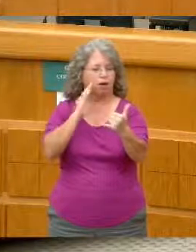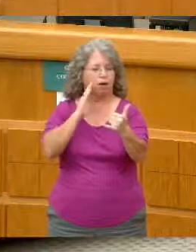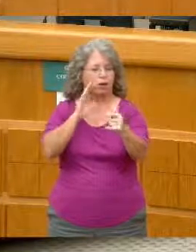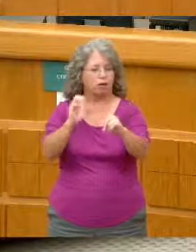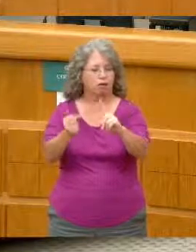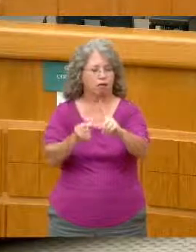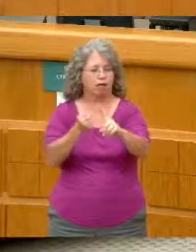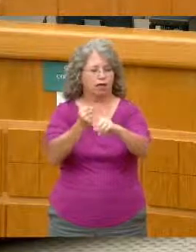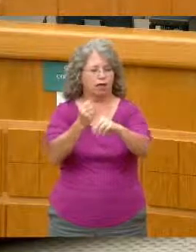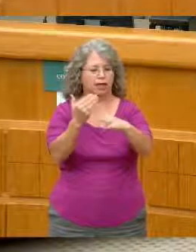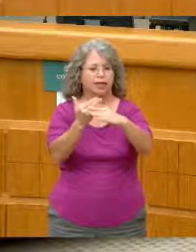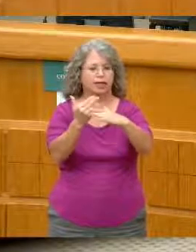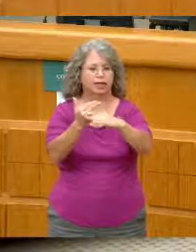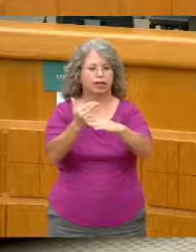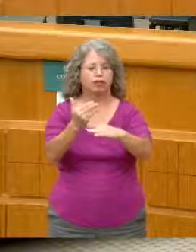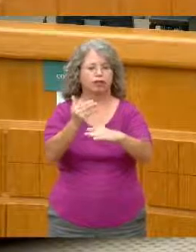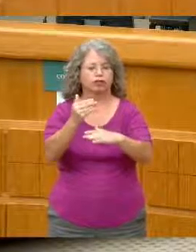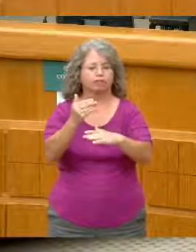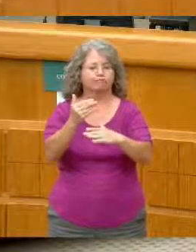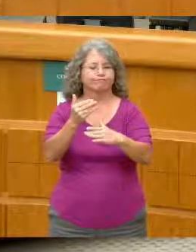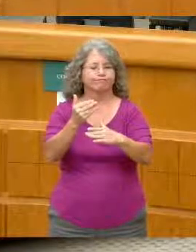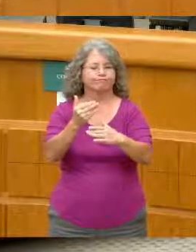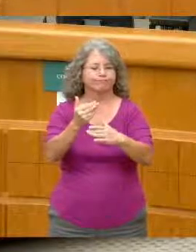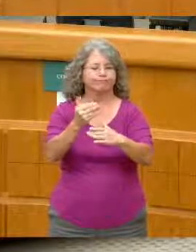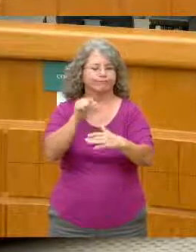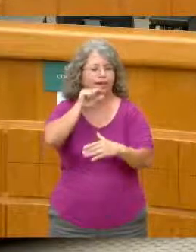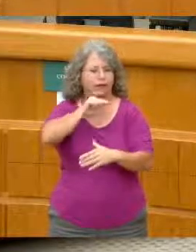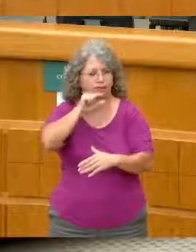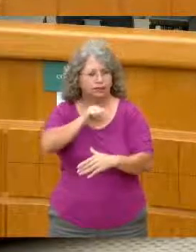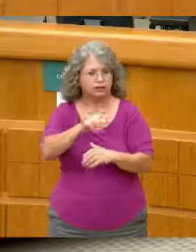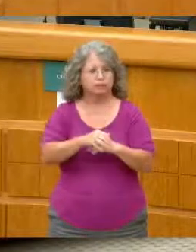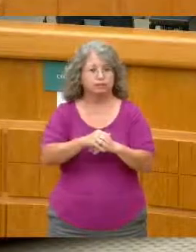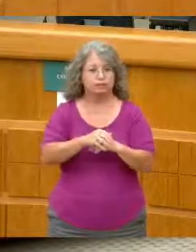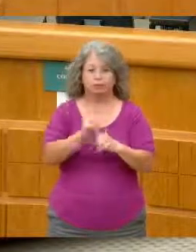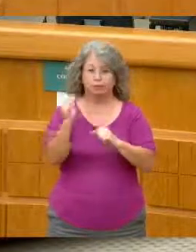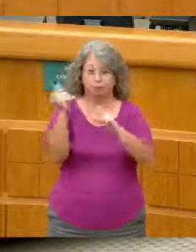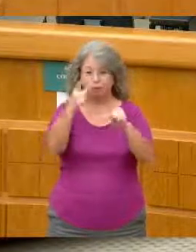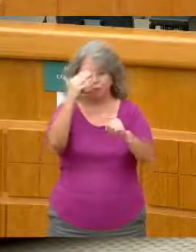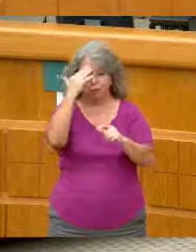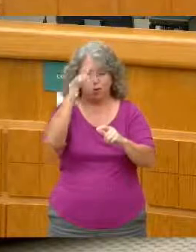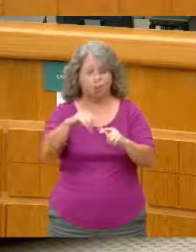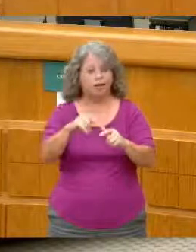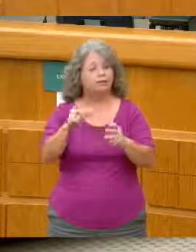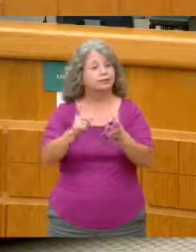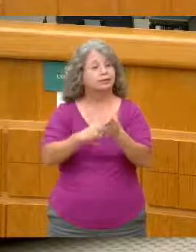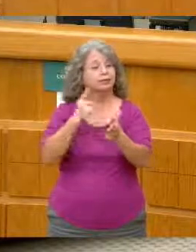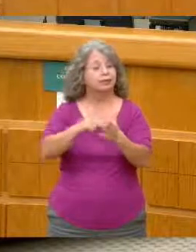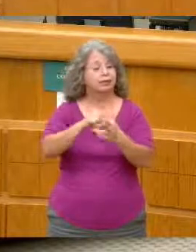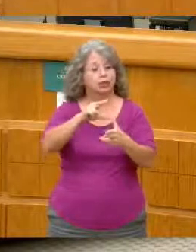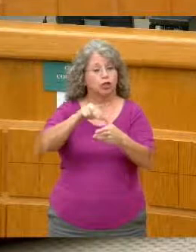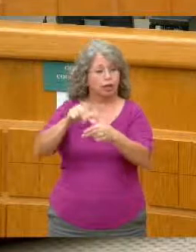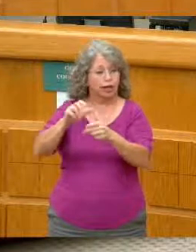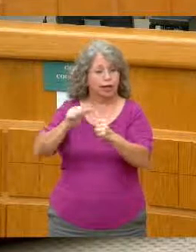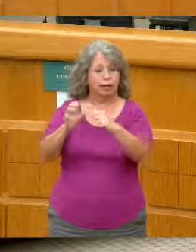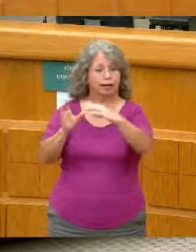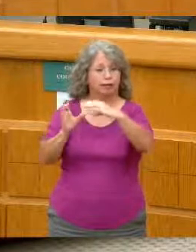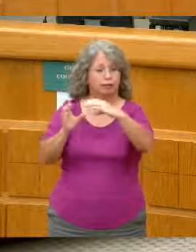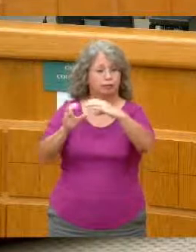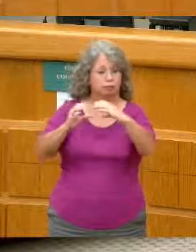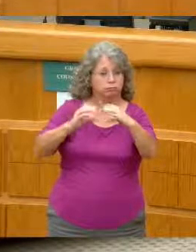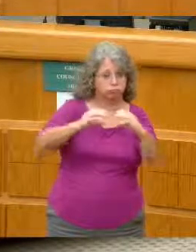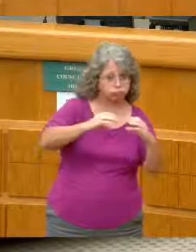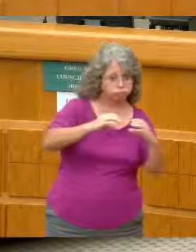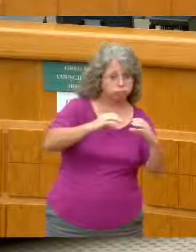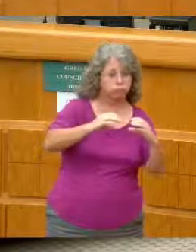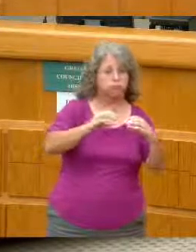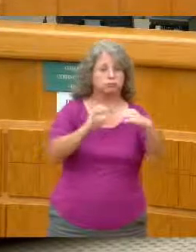make landfall somewhere near Galveston. As we all know, hurricanes sometimes change paths, and a storm that is large